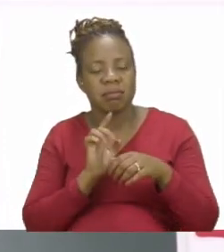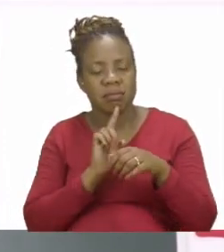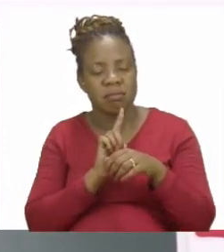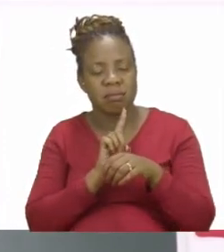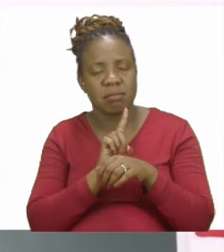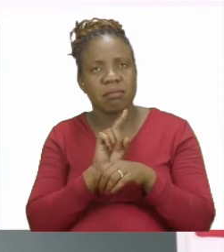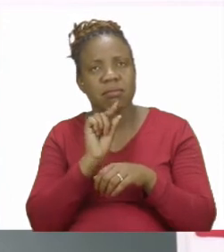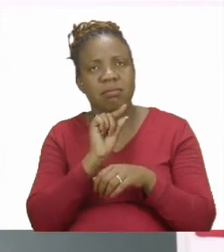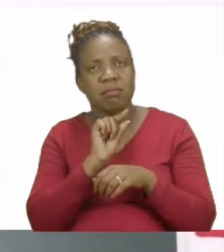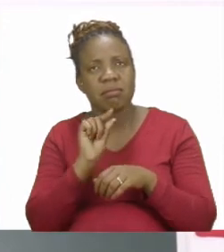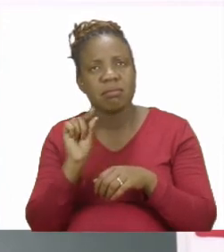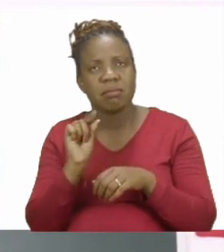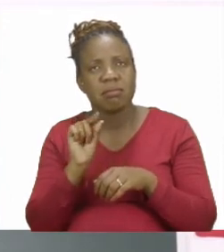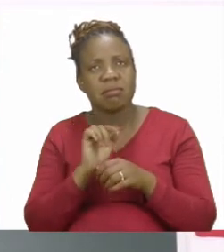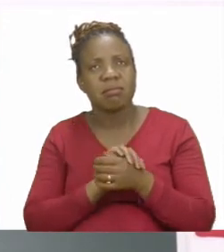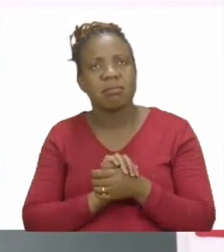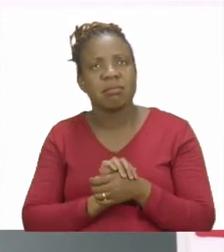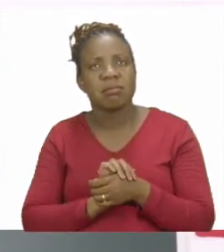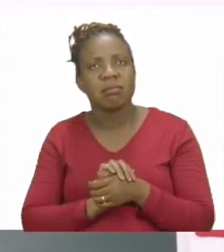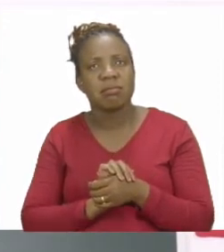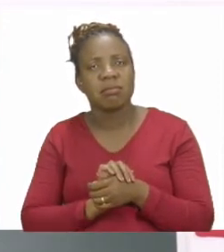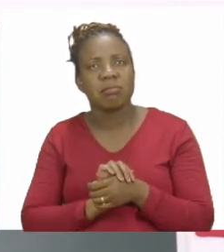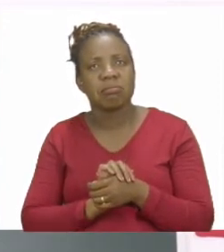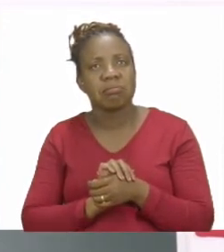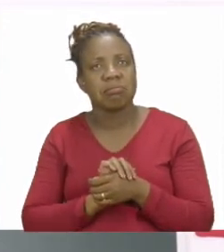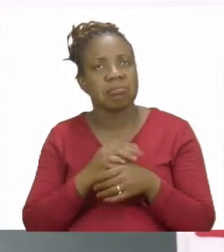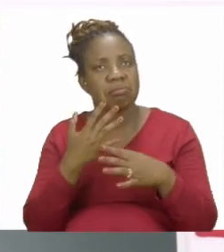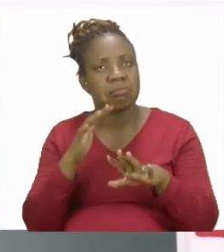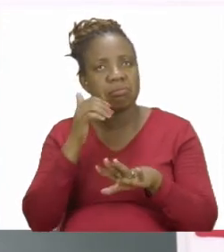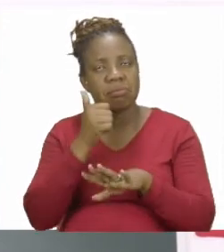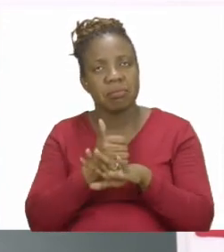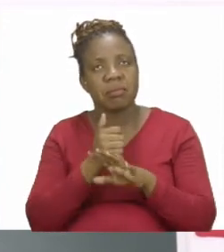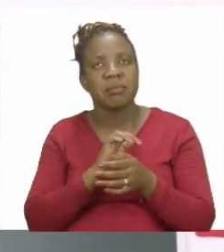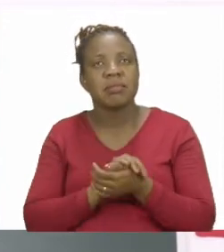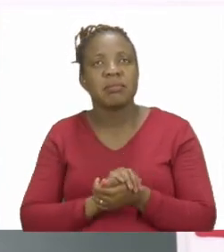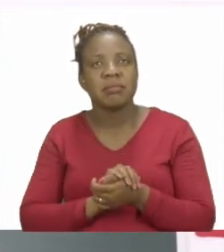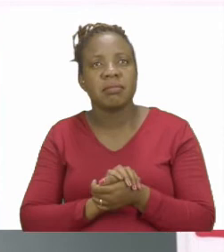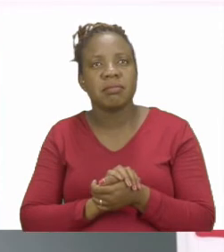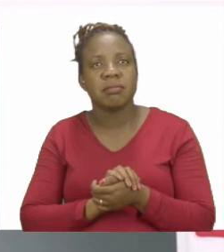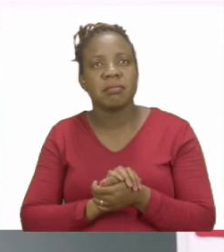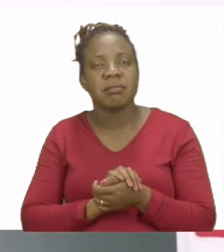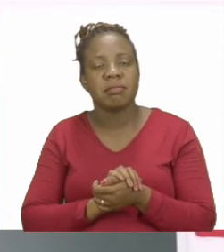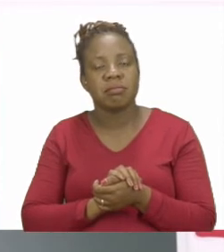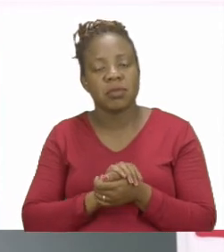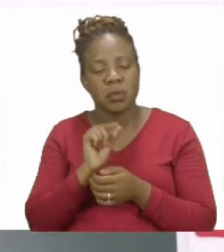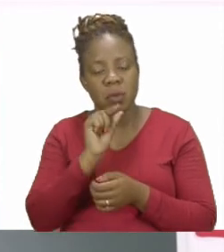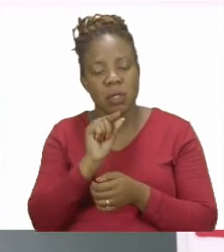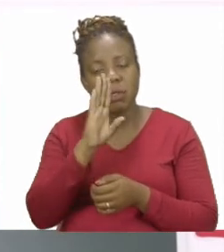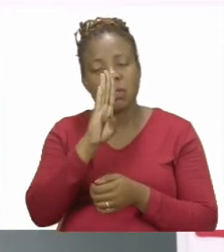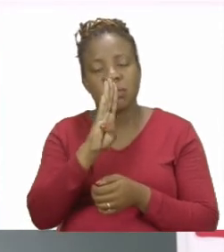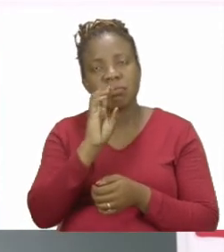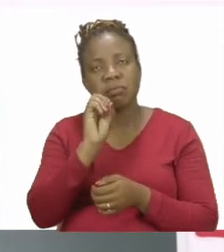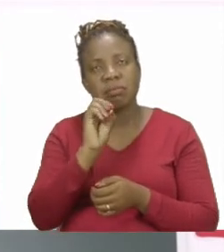word is found or was found already. So this word is the word born. So we